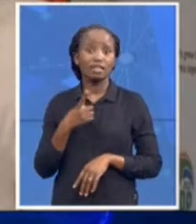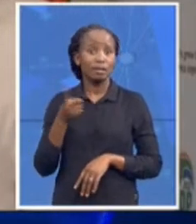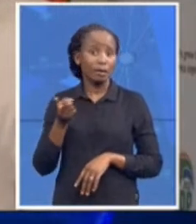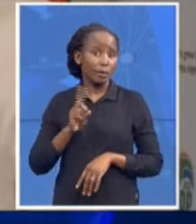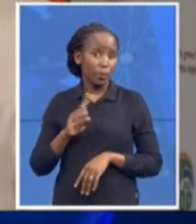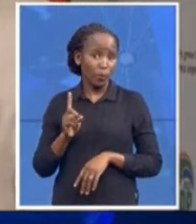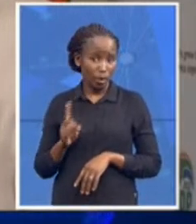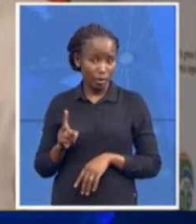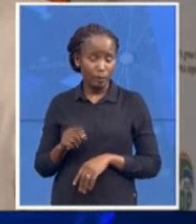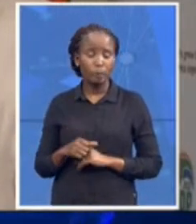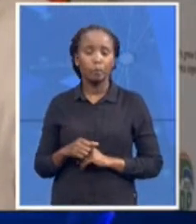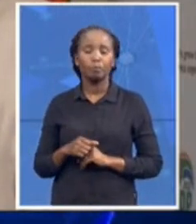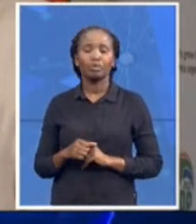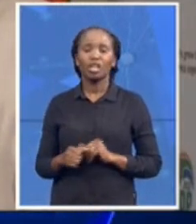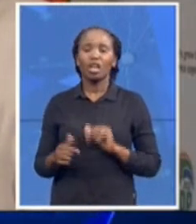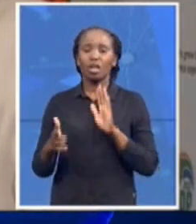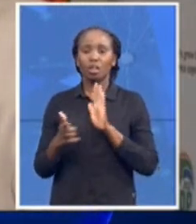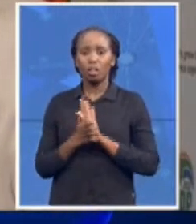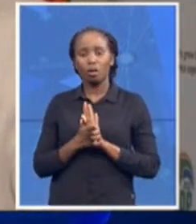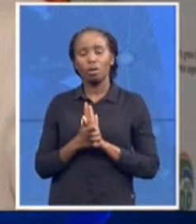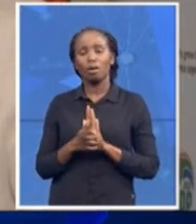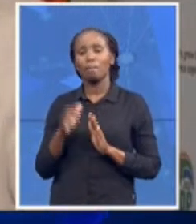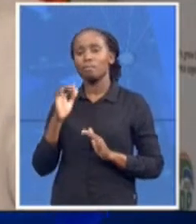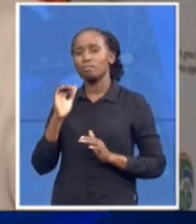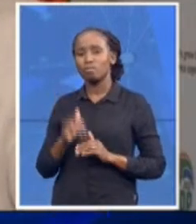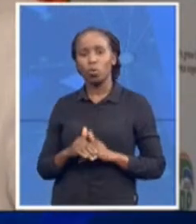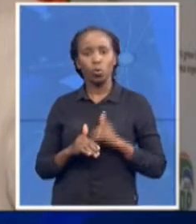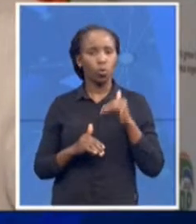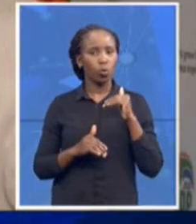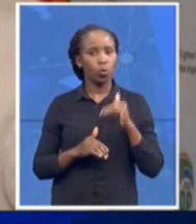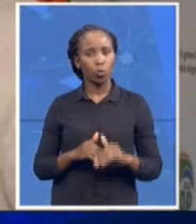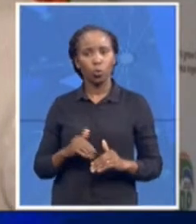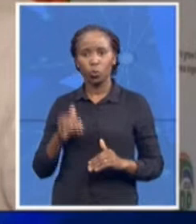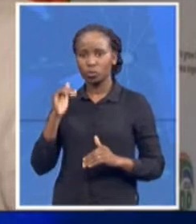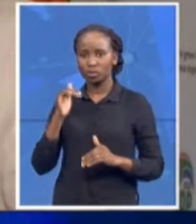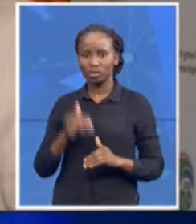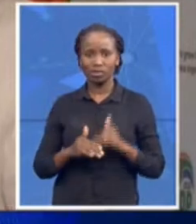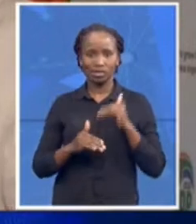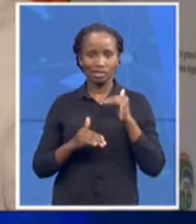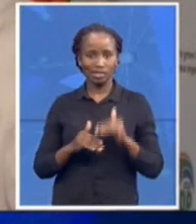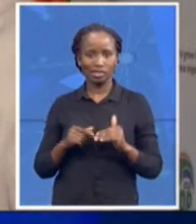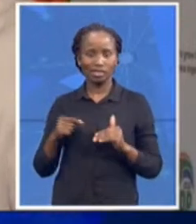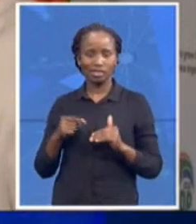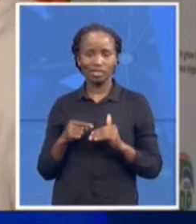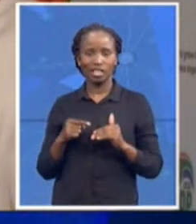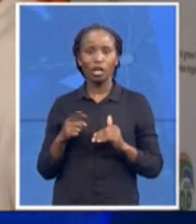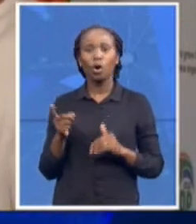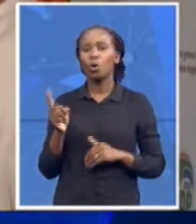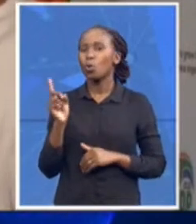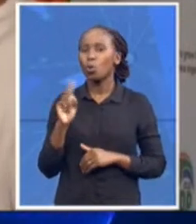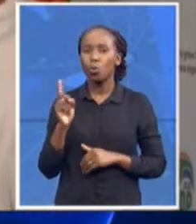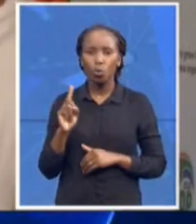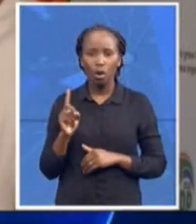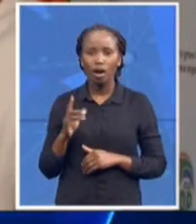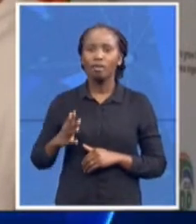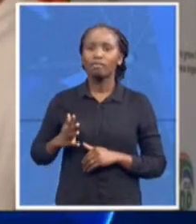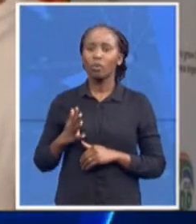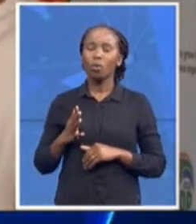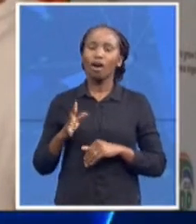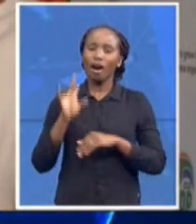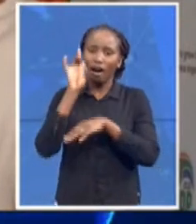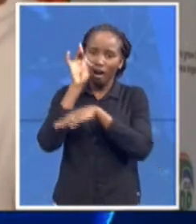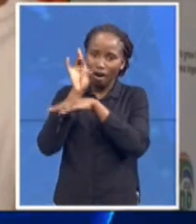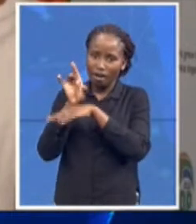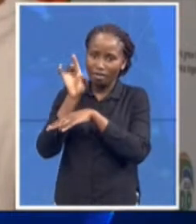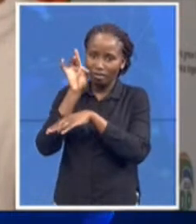are engaged in is the advice on what is to be done, because quite clearly